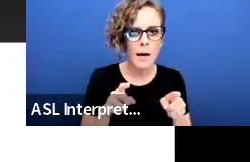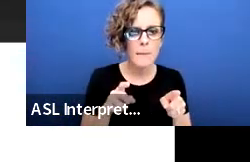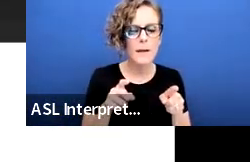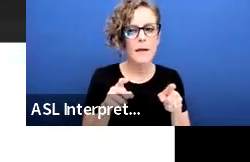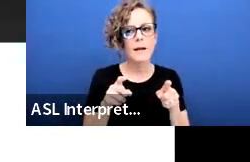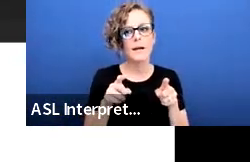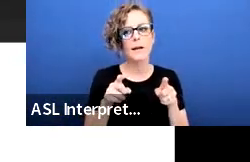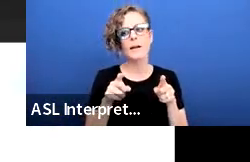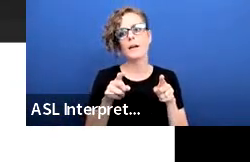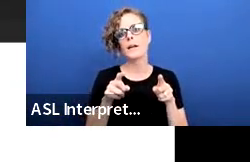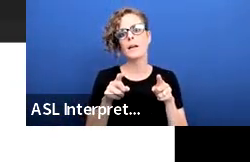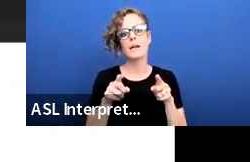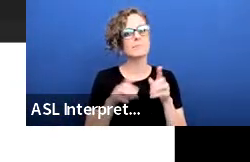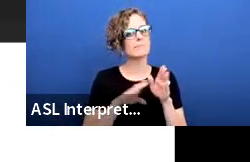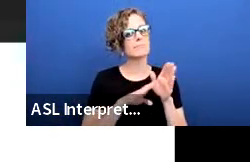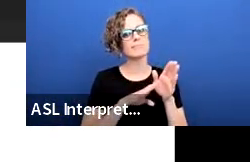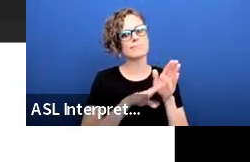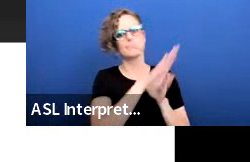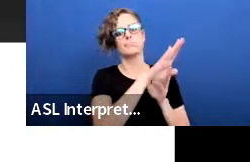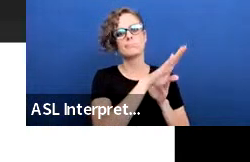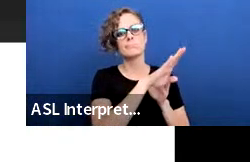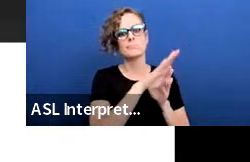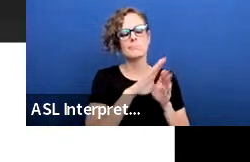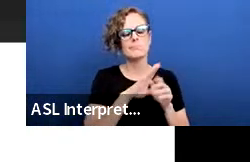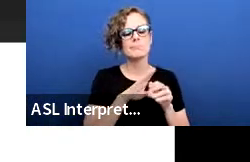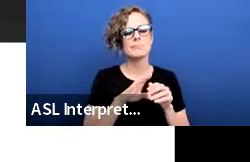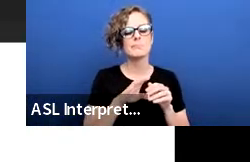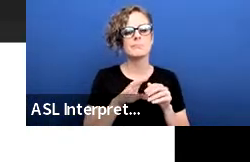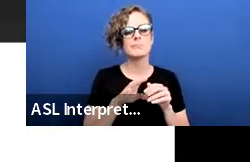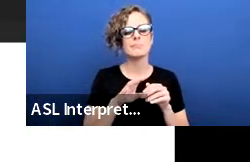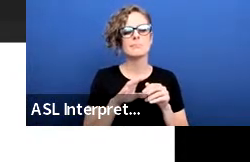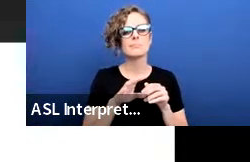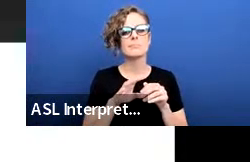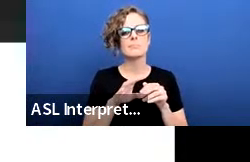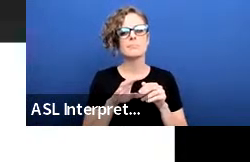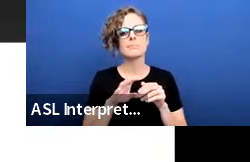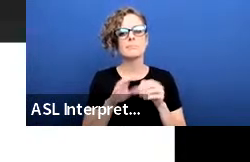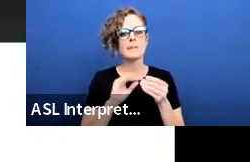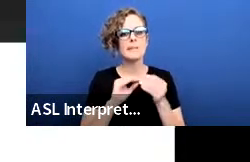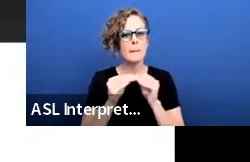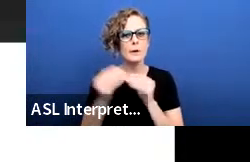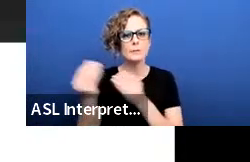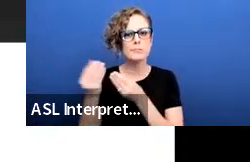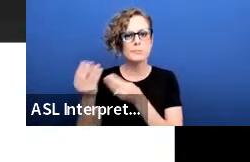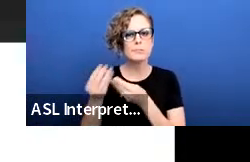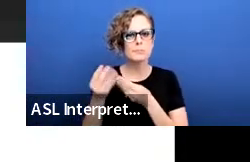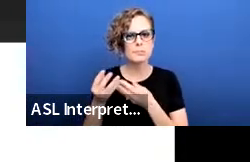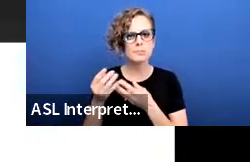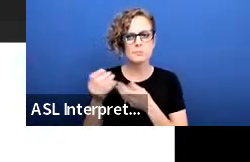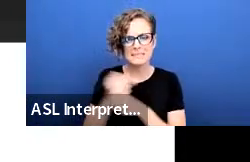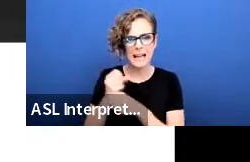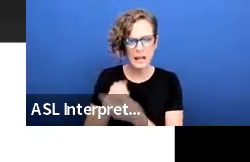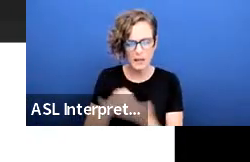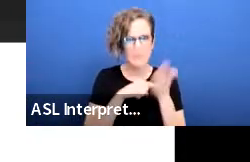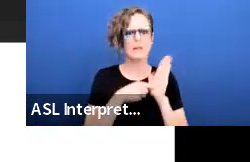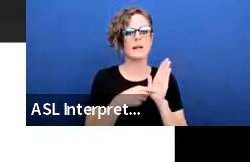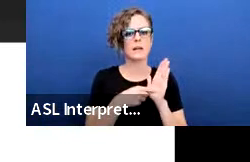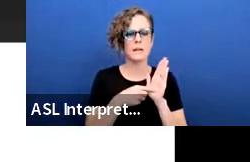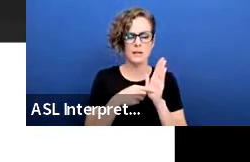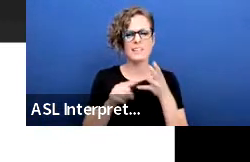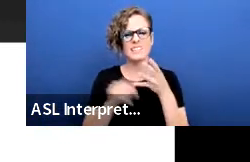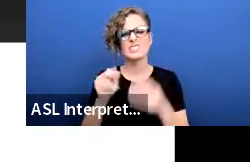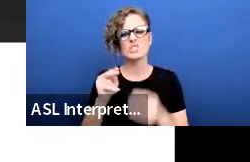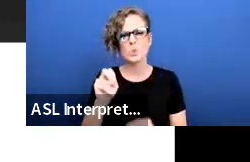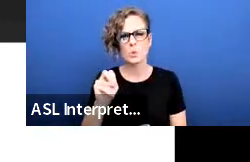pretty striking increase in our available metrics in late June, maybe due to the emergence of the BA.5